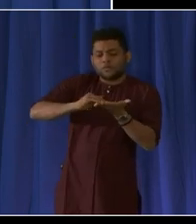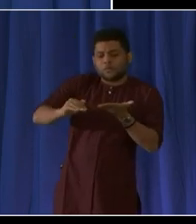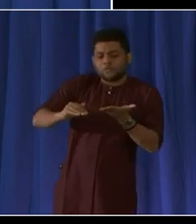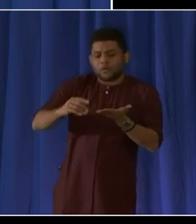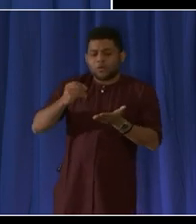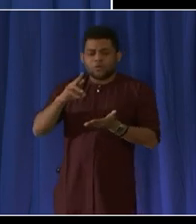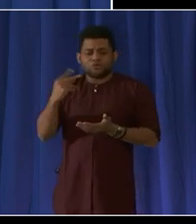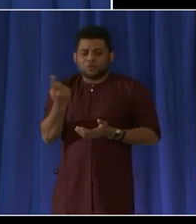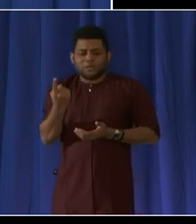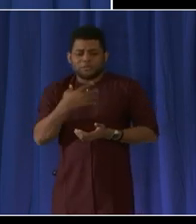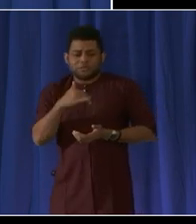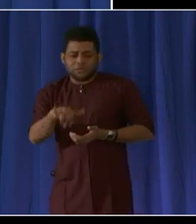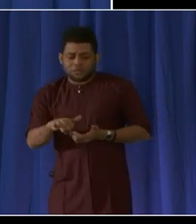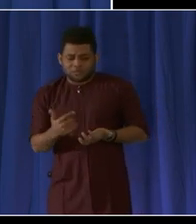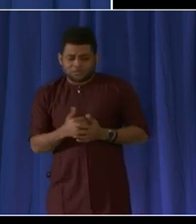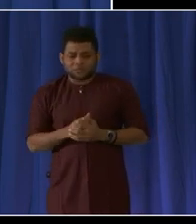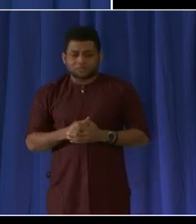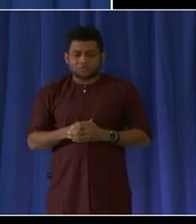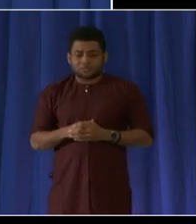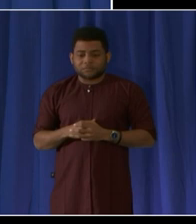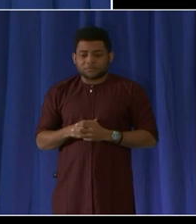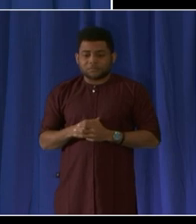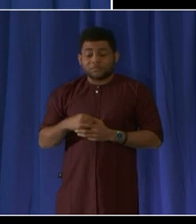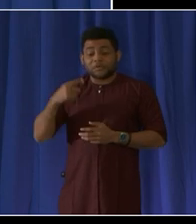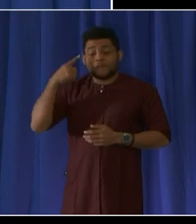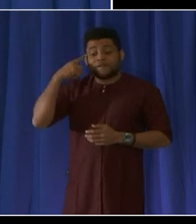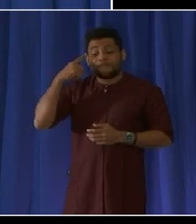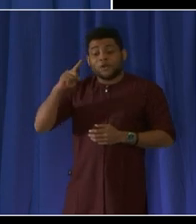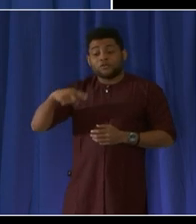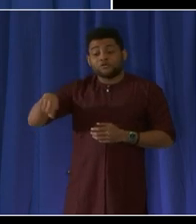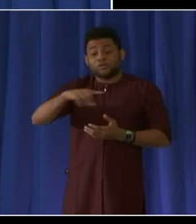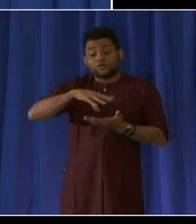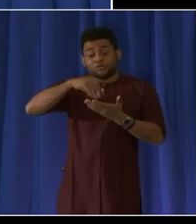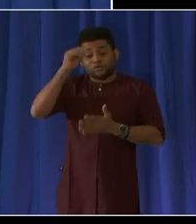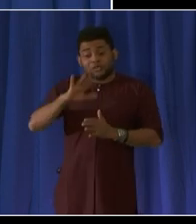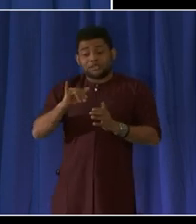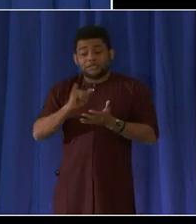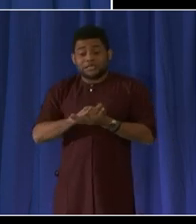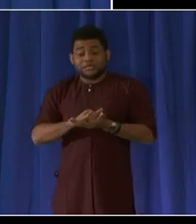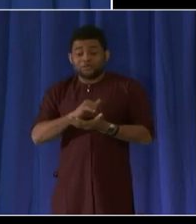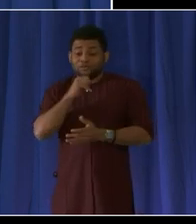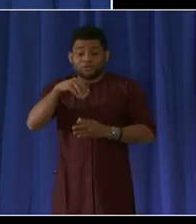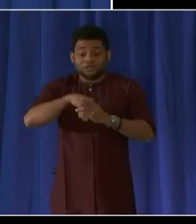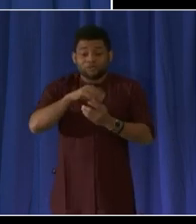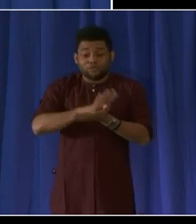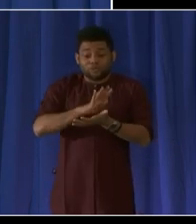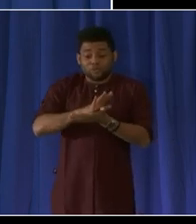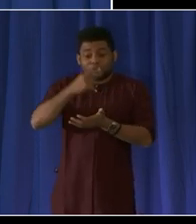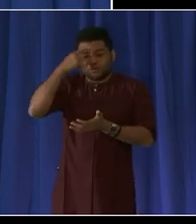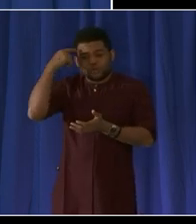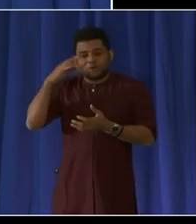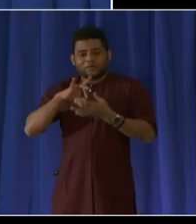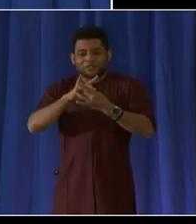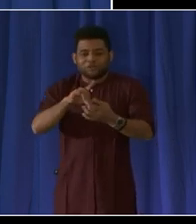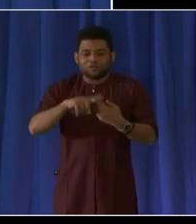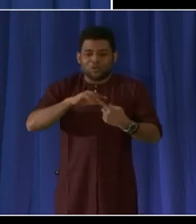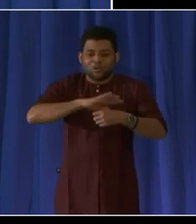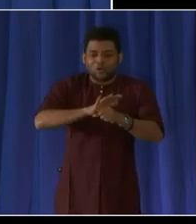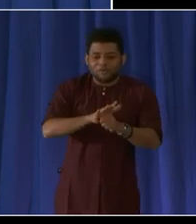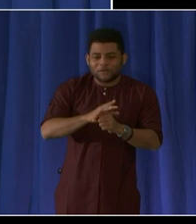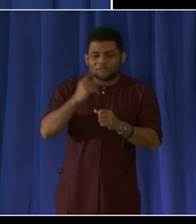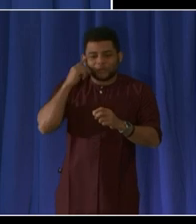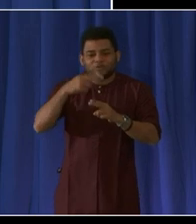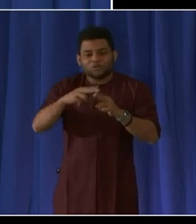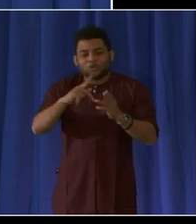waiver in this scenario. For students who are out of school for COVID-related reasons for a